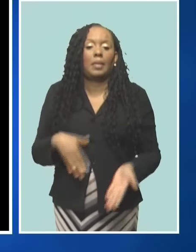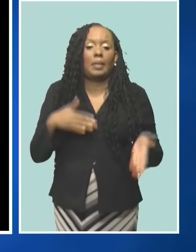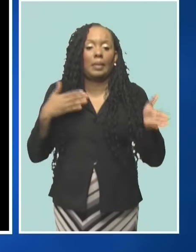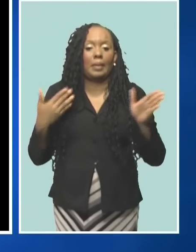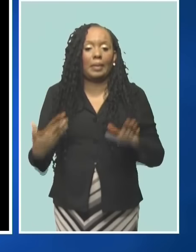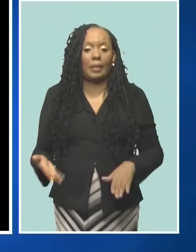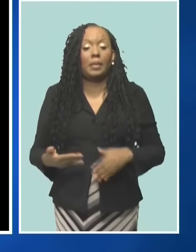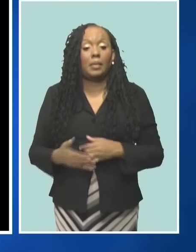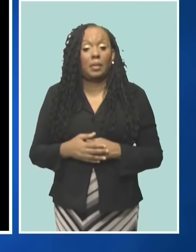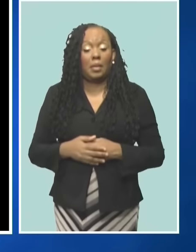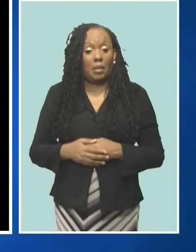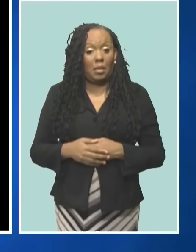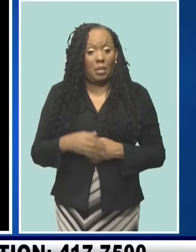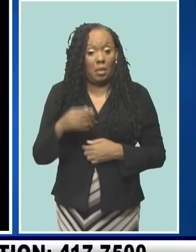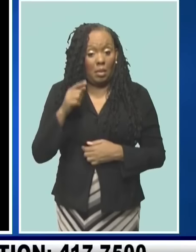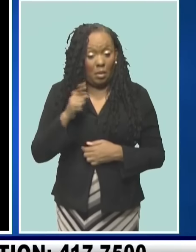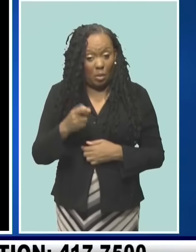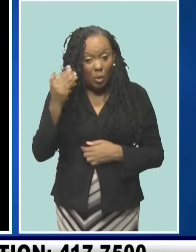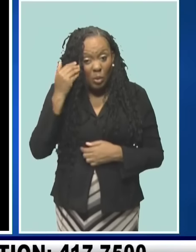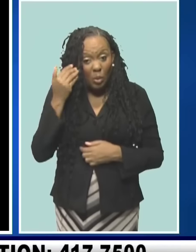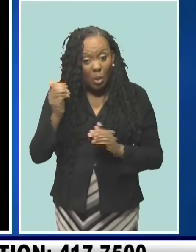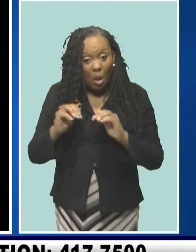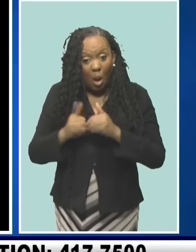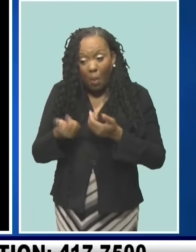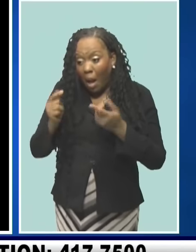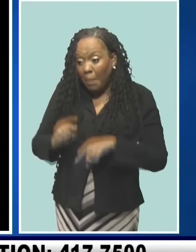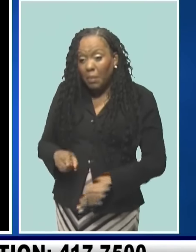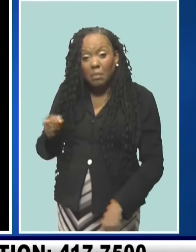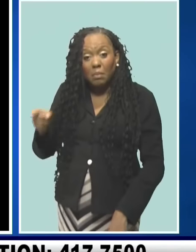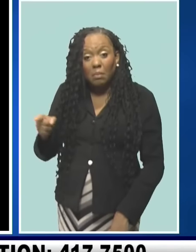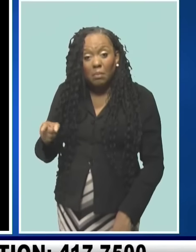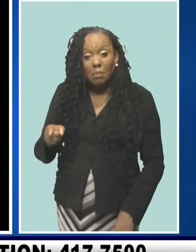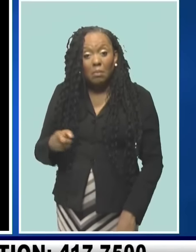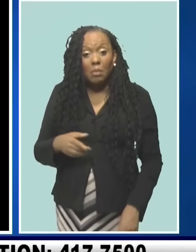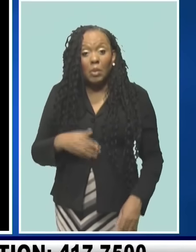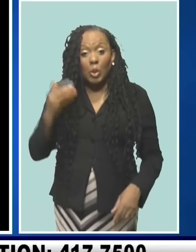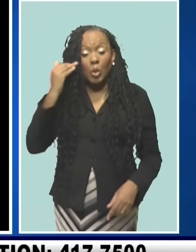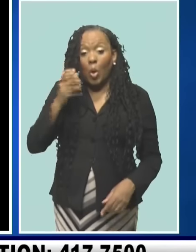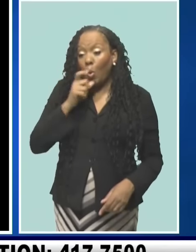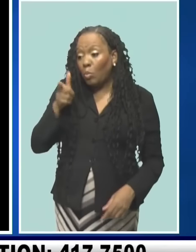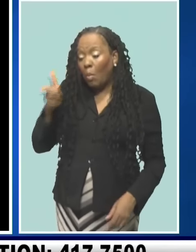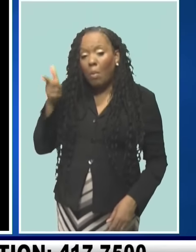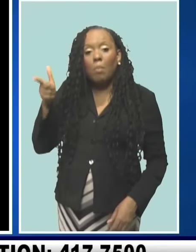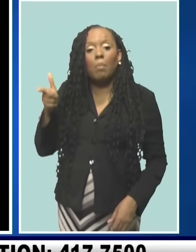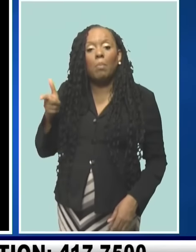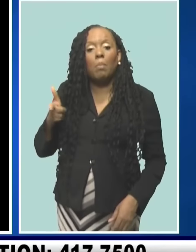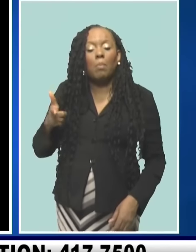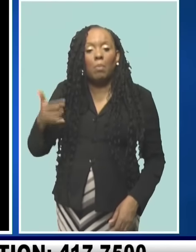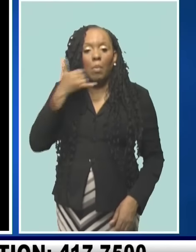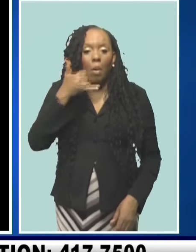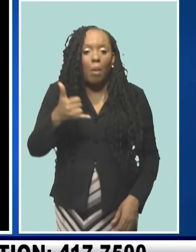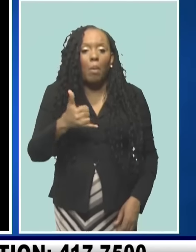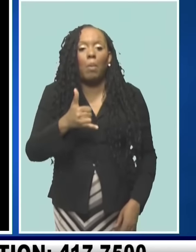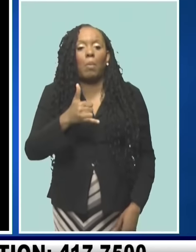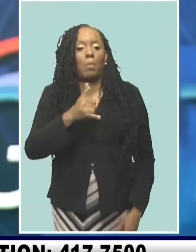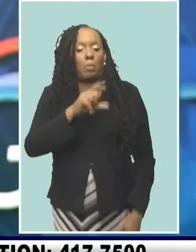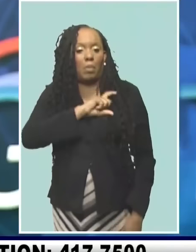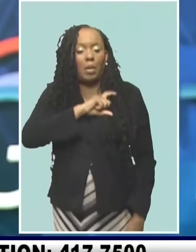doctors pronounced him dead on arrival. Police are appealing to anyone who can provide any information to contact the